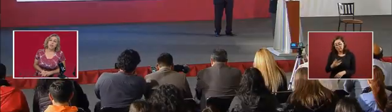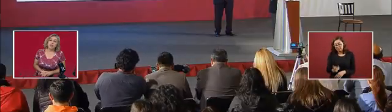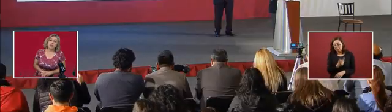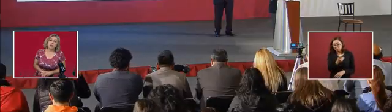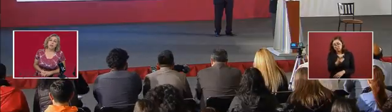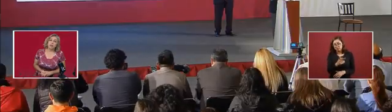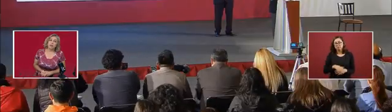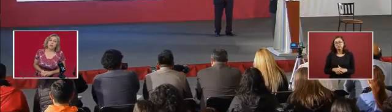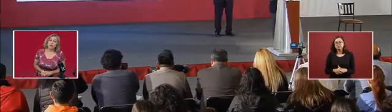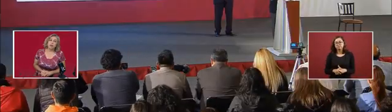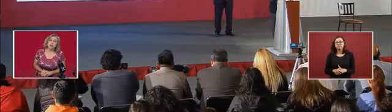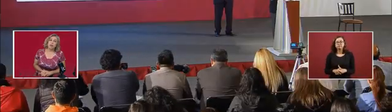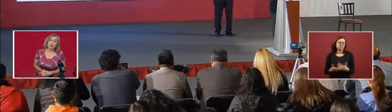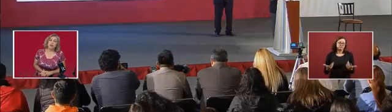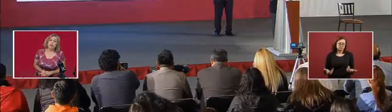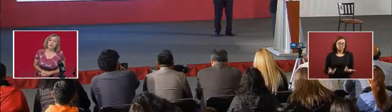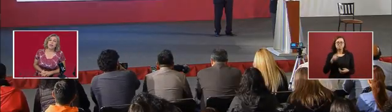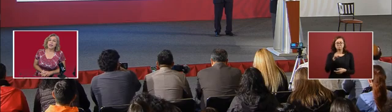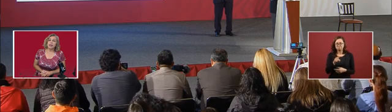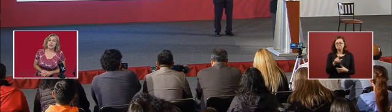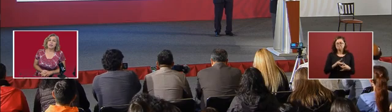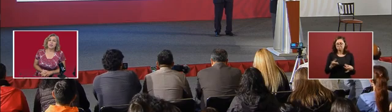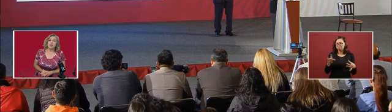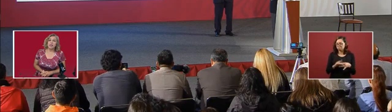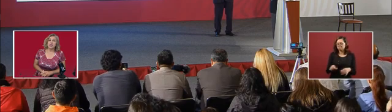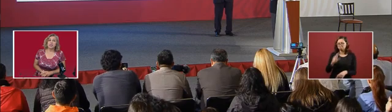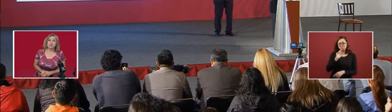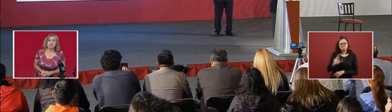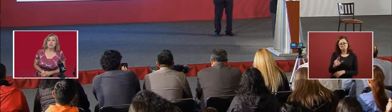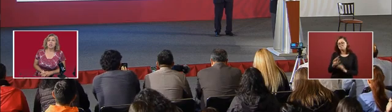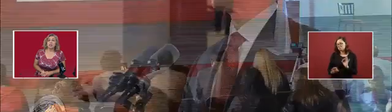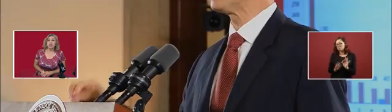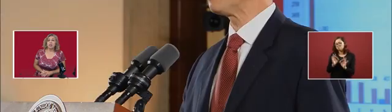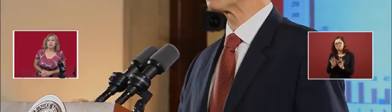houses and public spaces. And sometimes we need to,